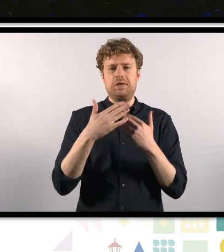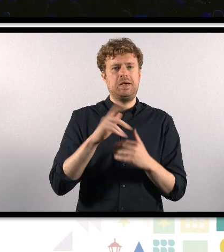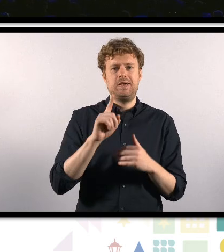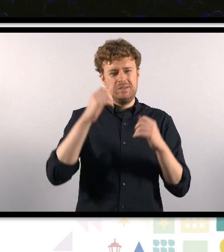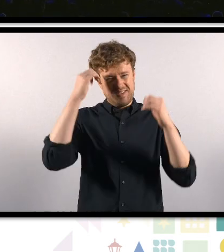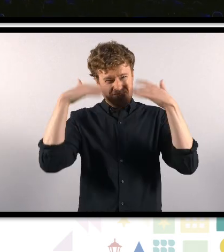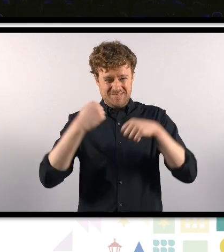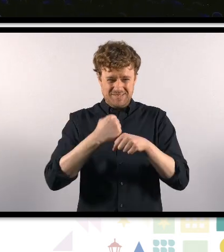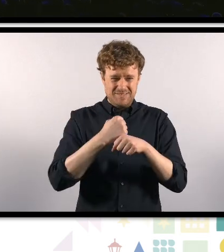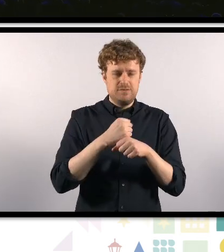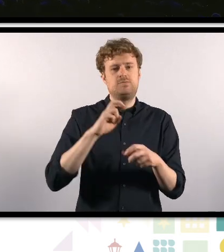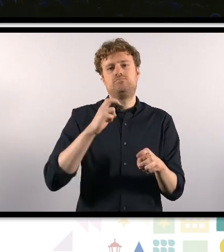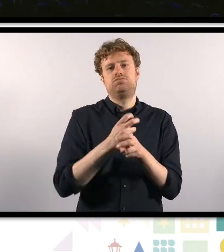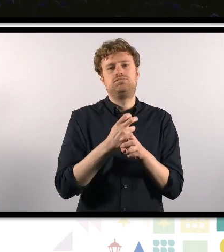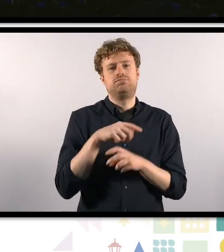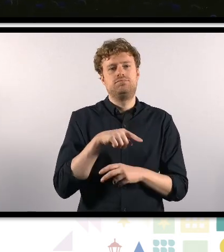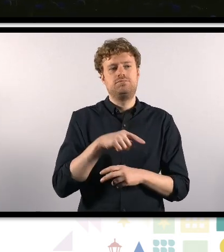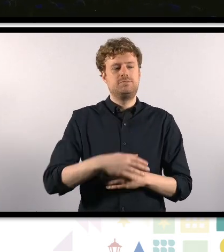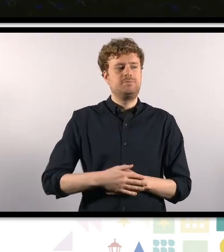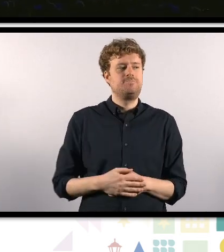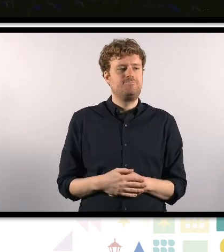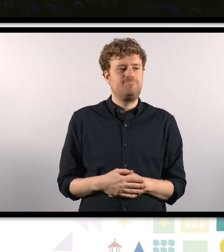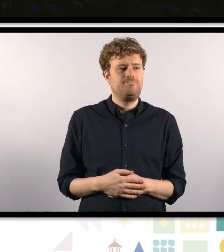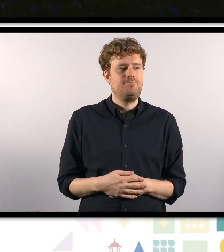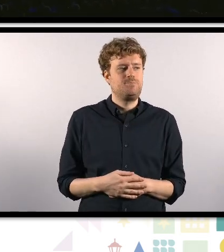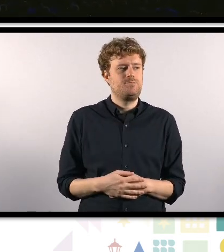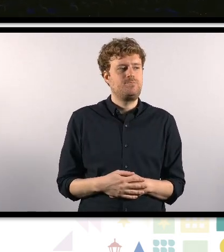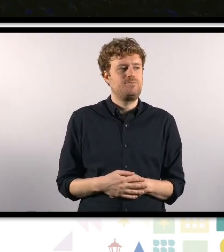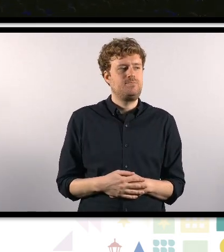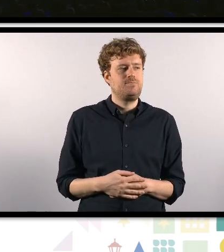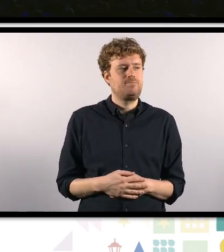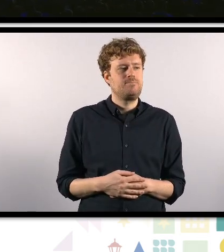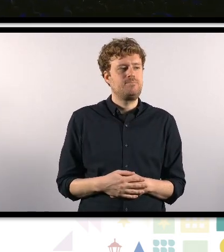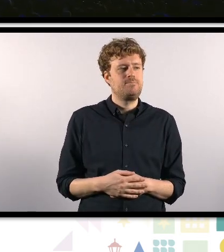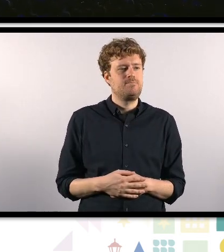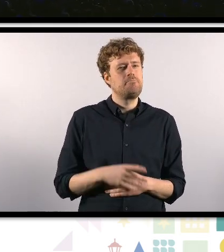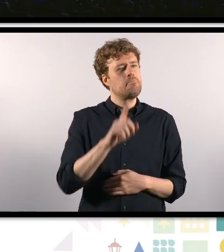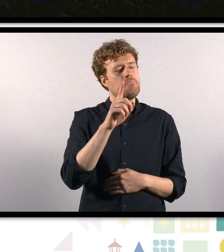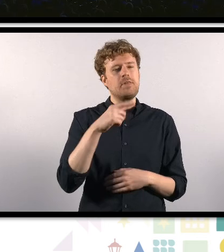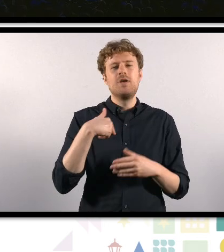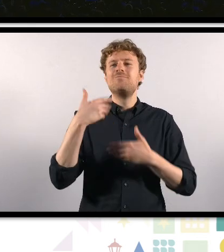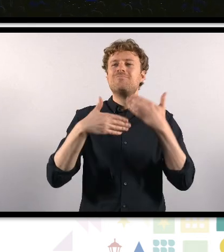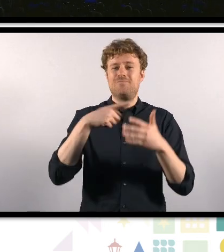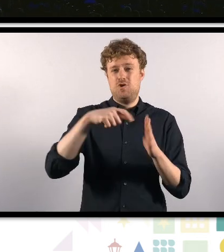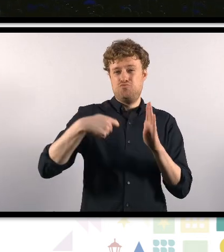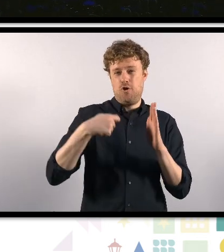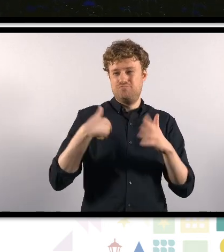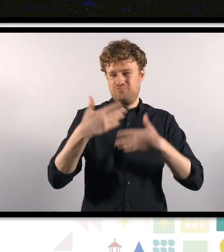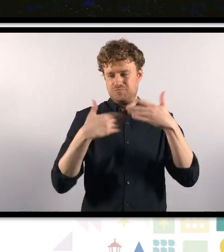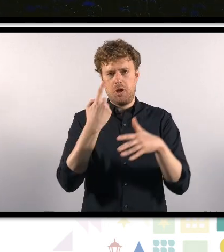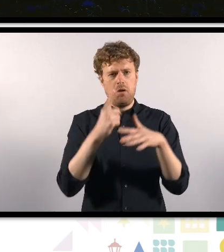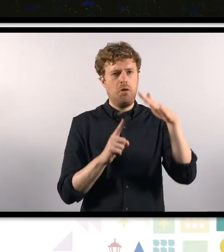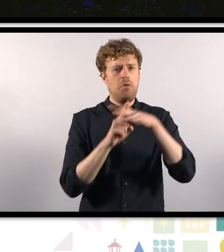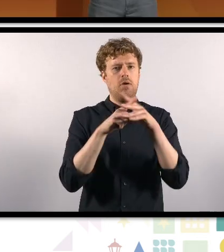So I'll have an interesting story a little bit about this part. So with machine learning and analyzing the